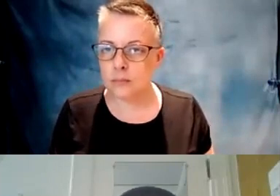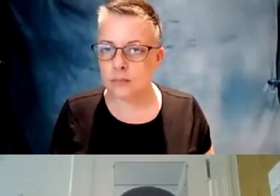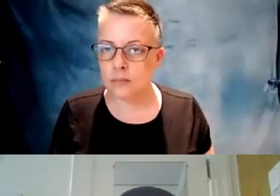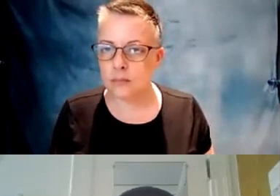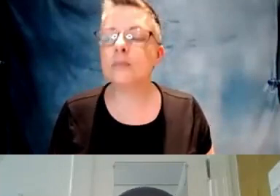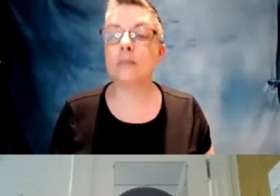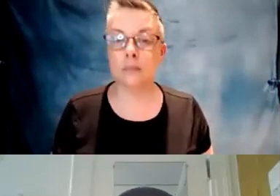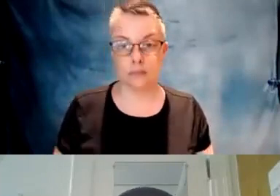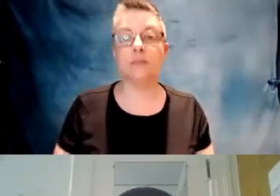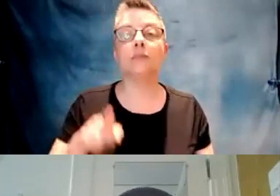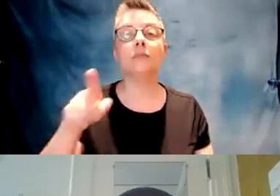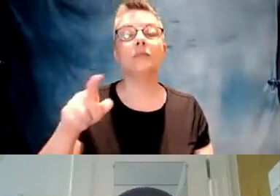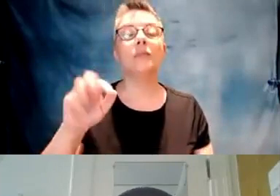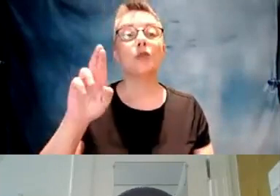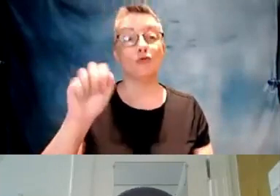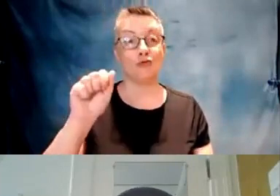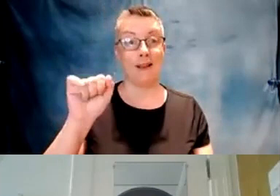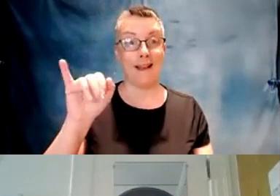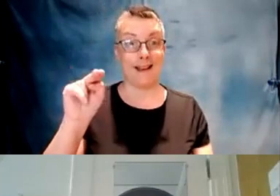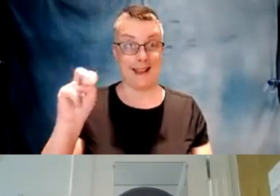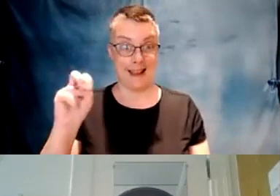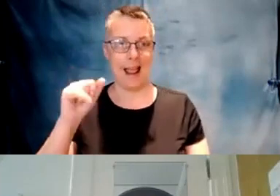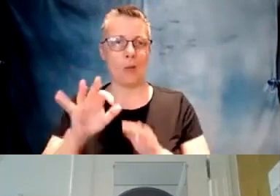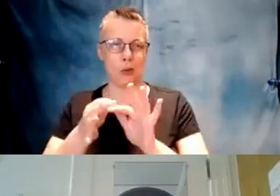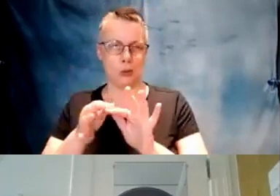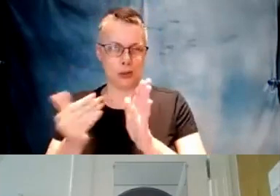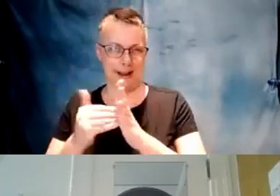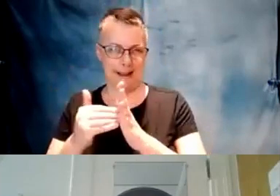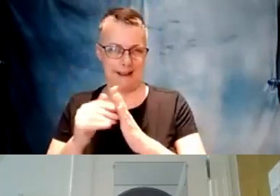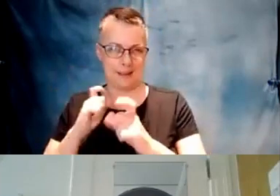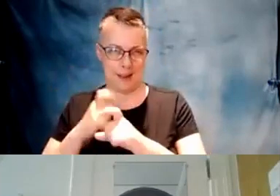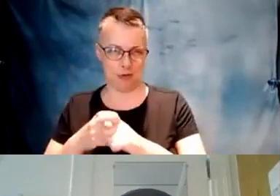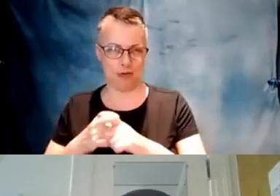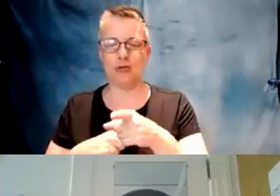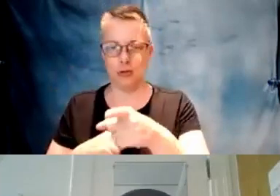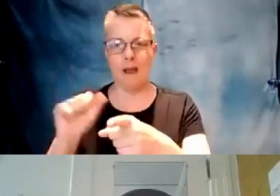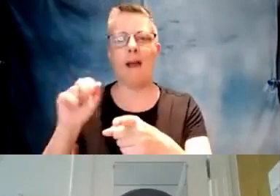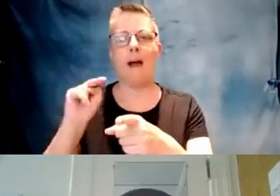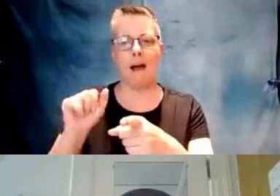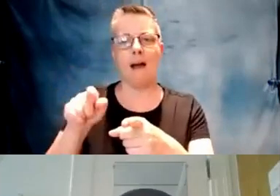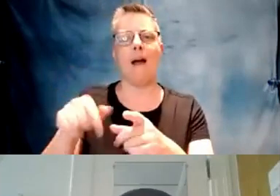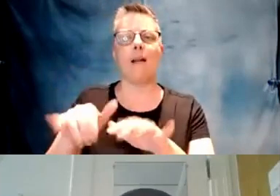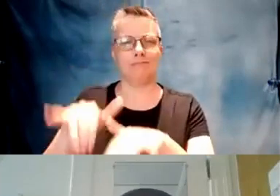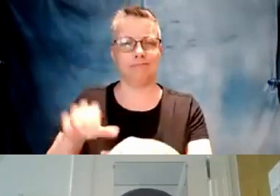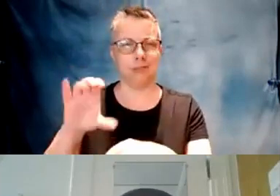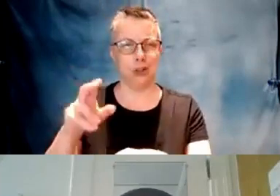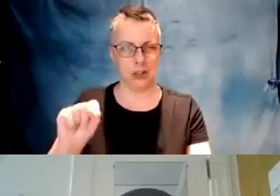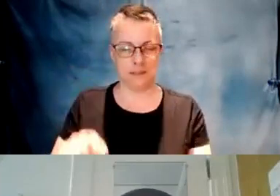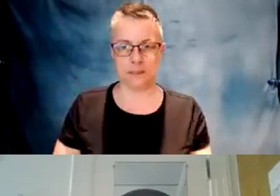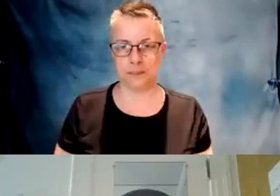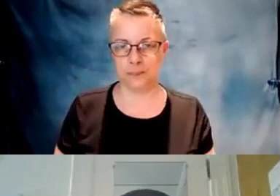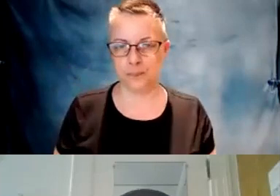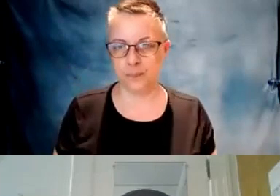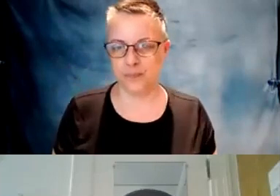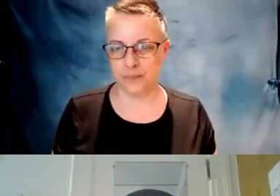Ana, como acabo de explicar a los que están acá, mi experiencia como aprendiz de